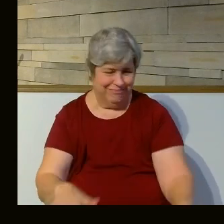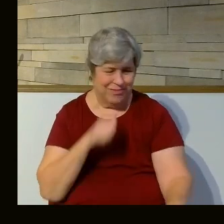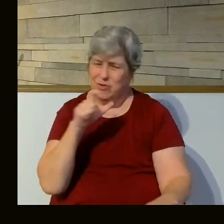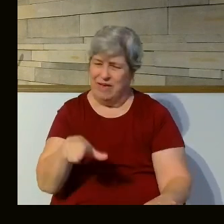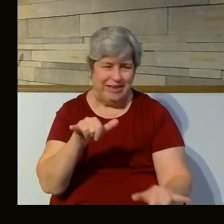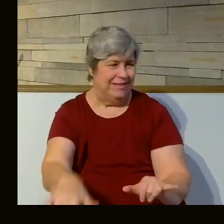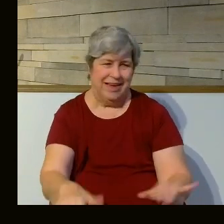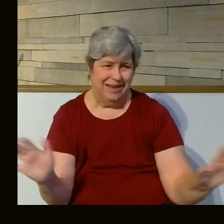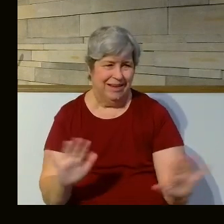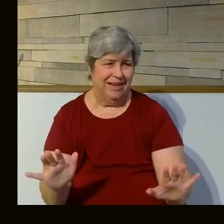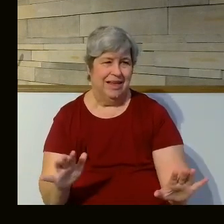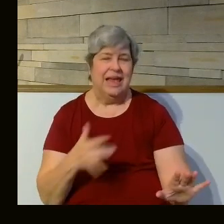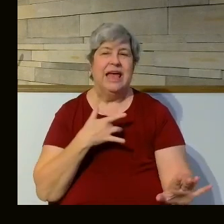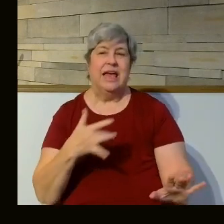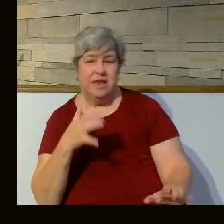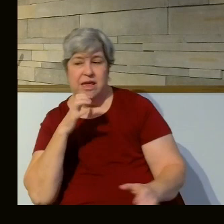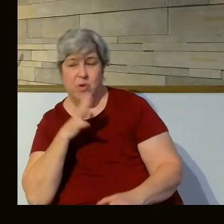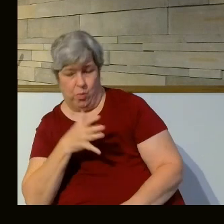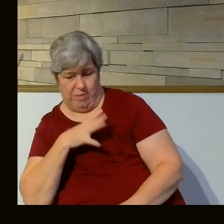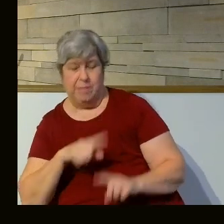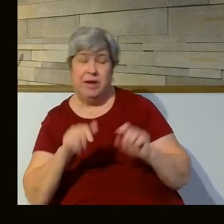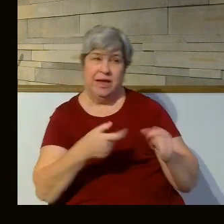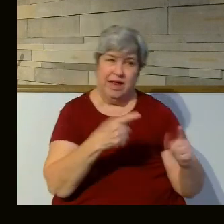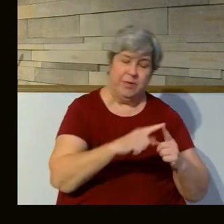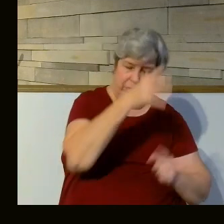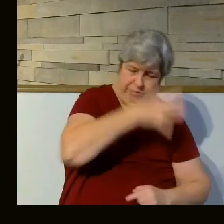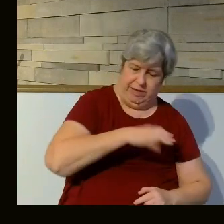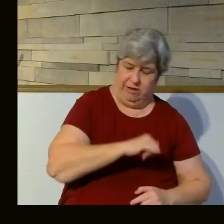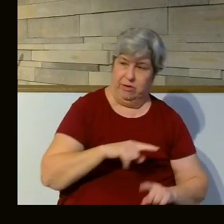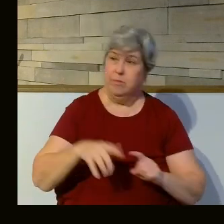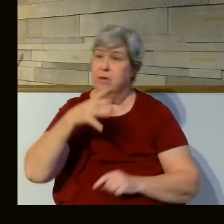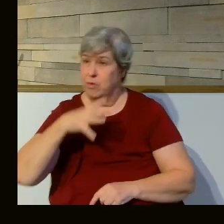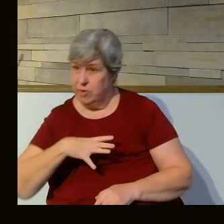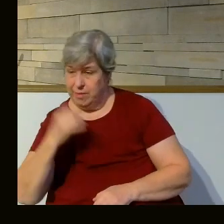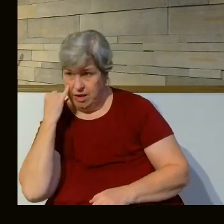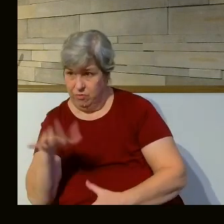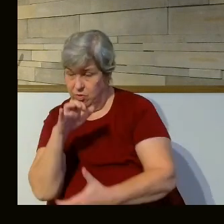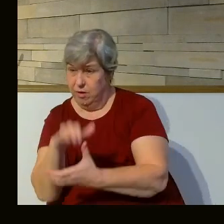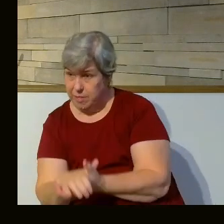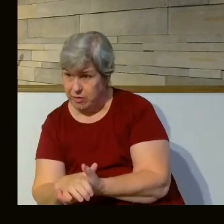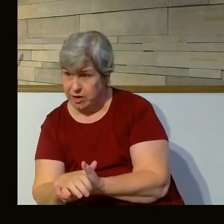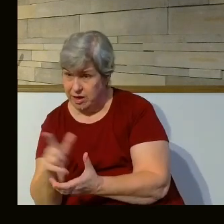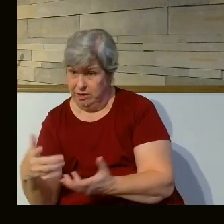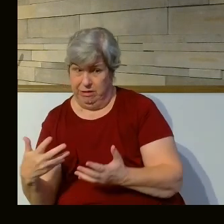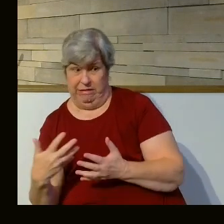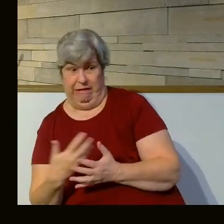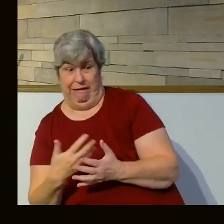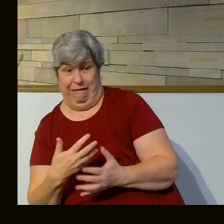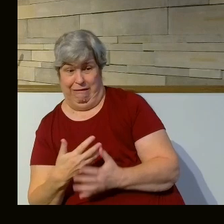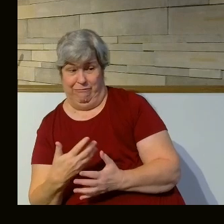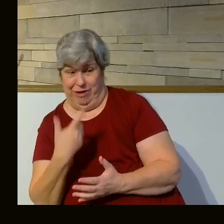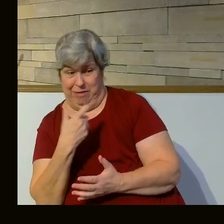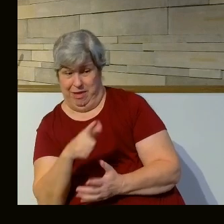hear me on this. It's usually women, but it can be men. But ladies, if you're married and you are afraid for